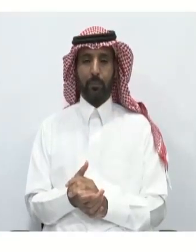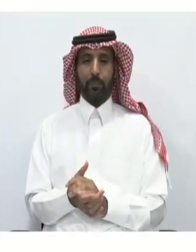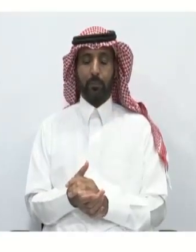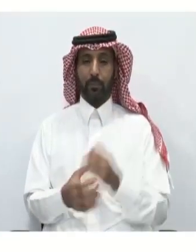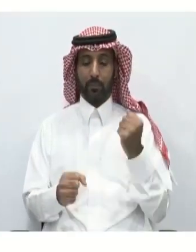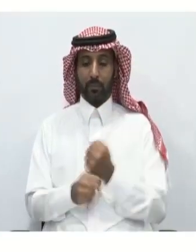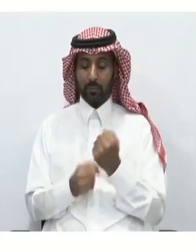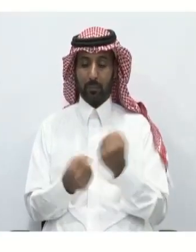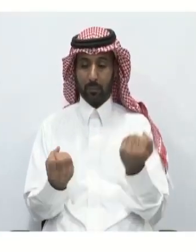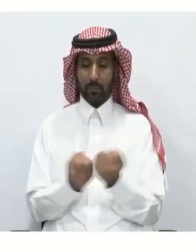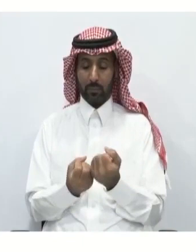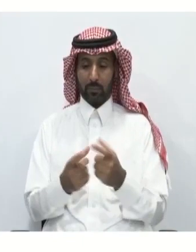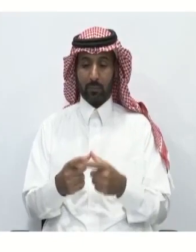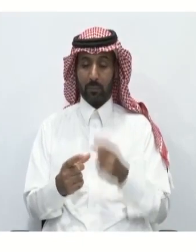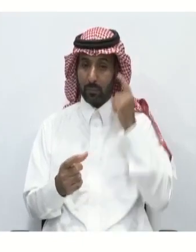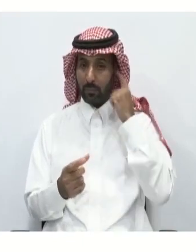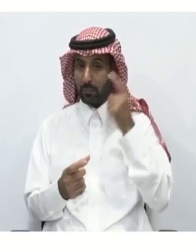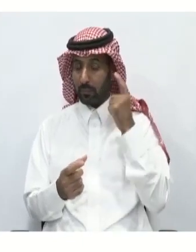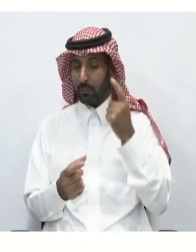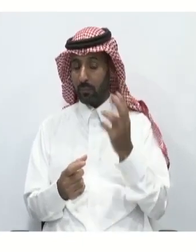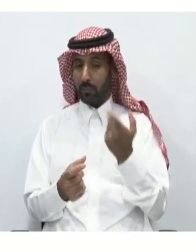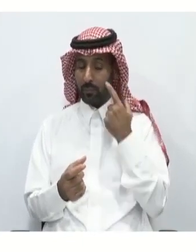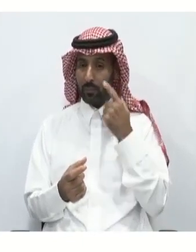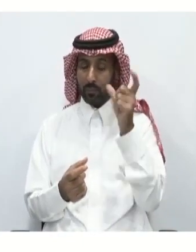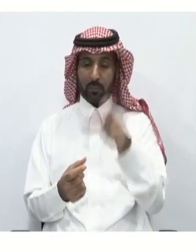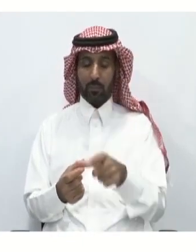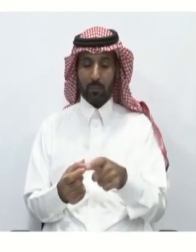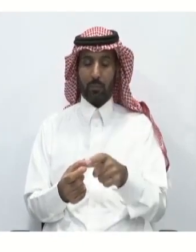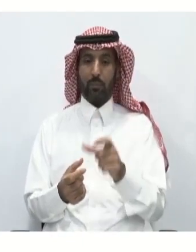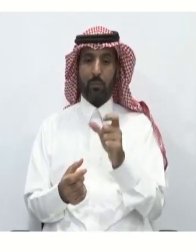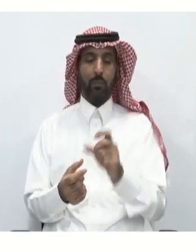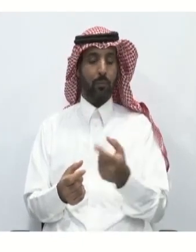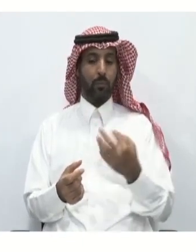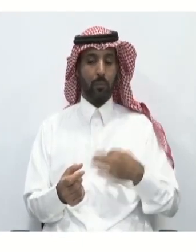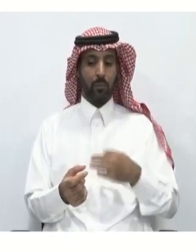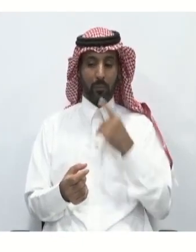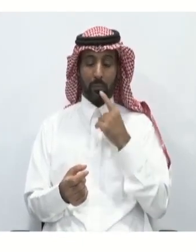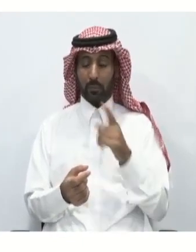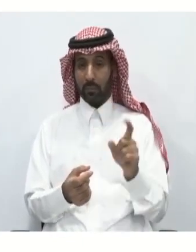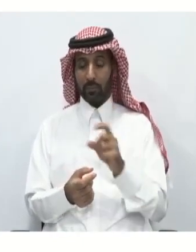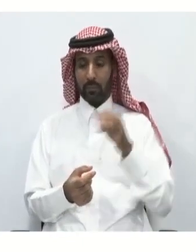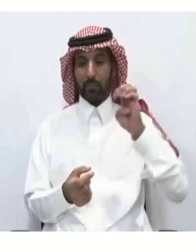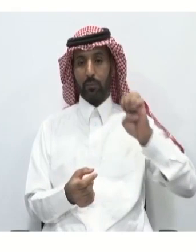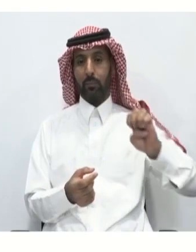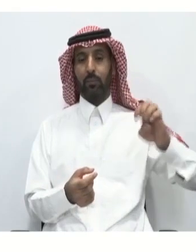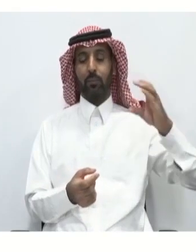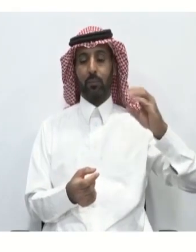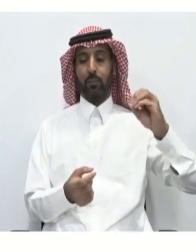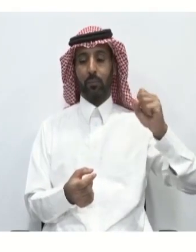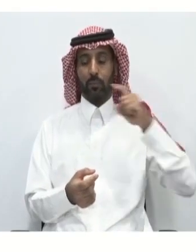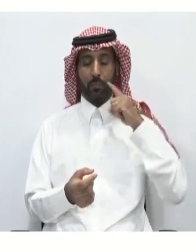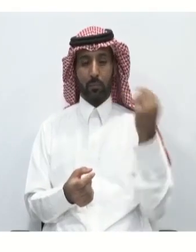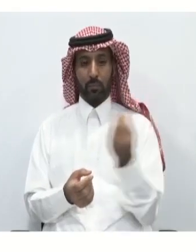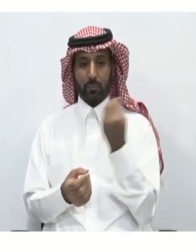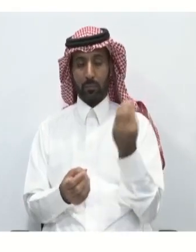Work in pairs or groups. Think about the characteristics and benefits of ecotourism and make notes in